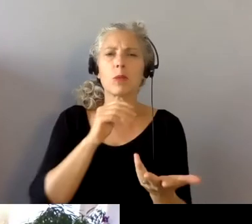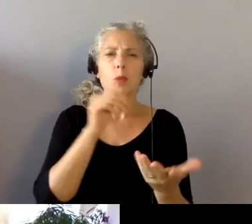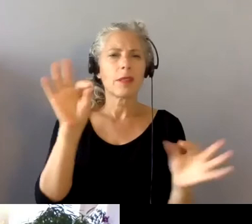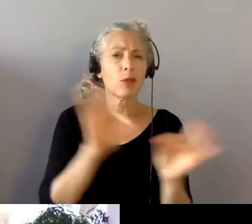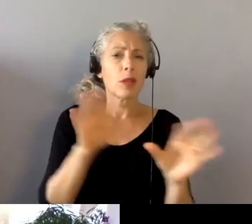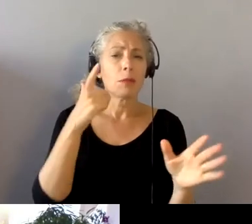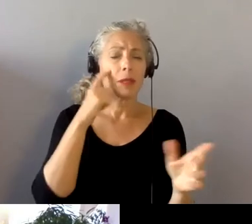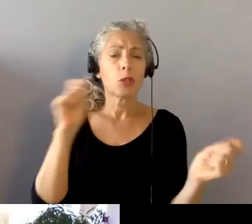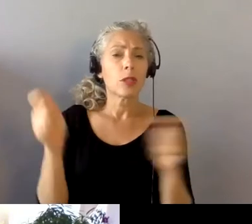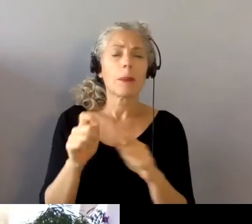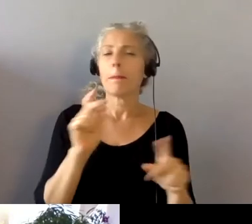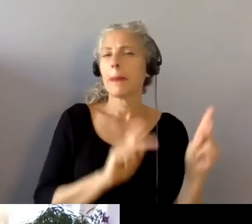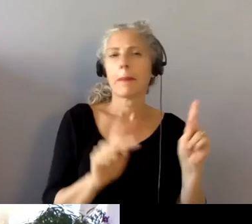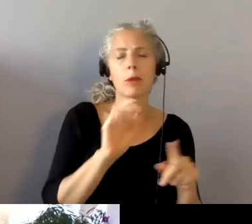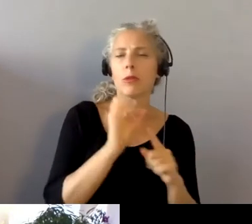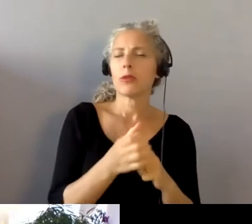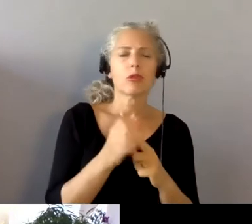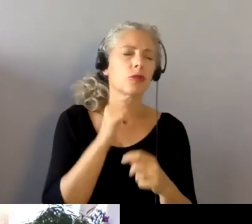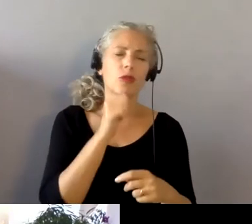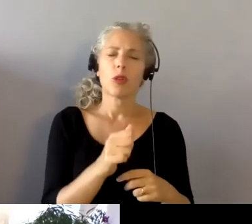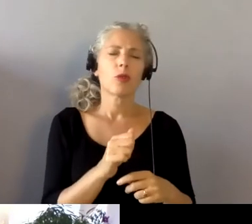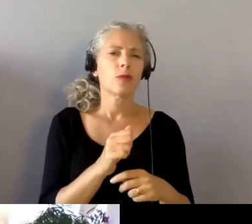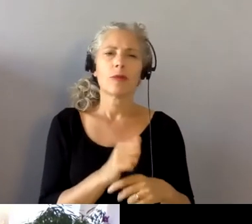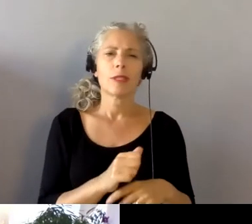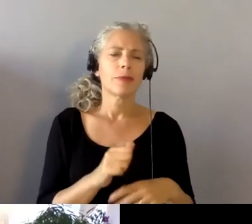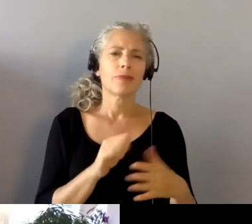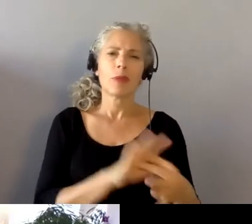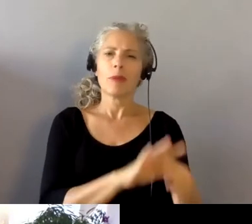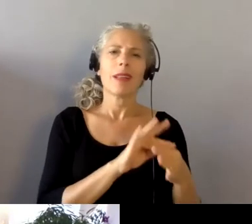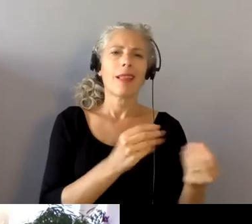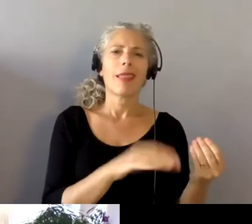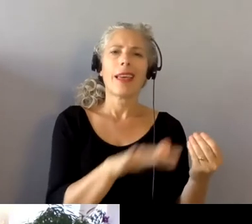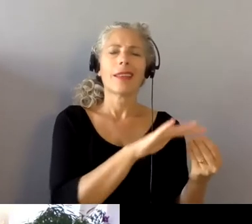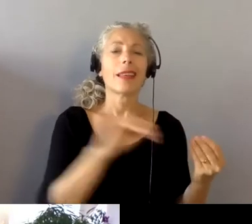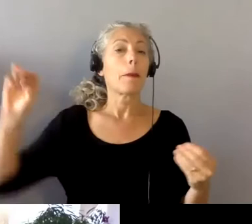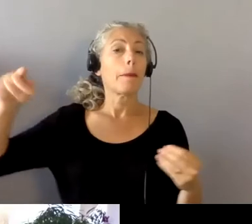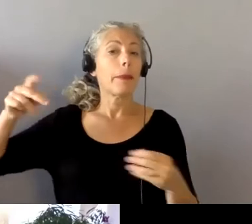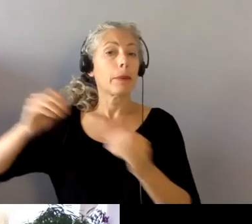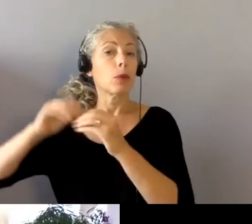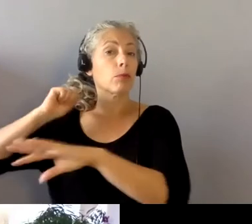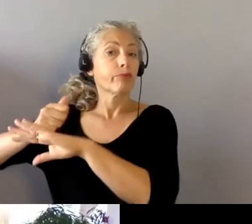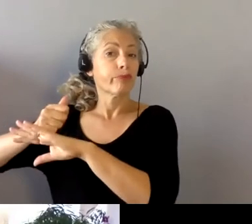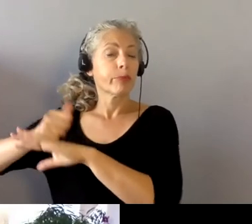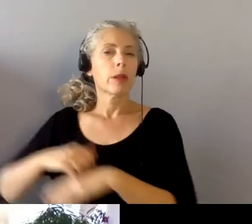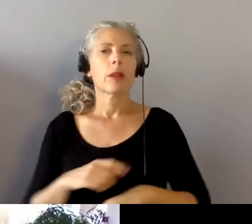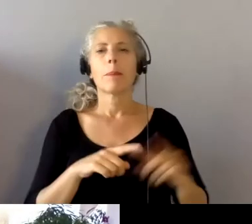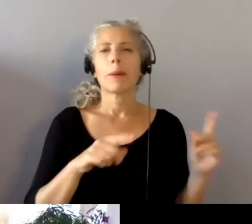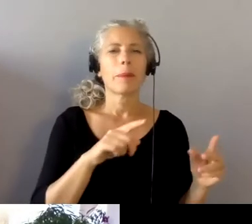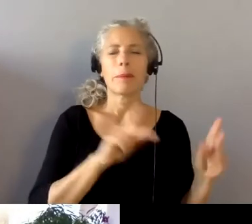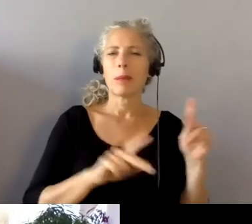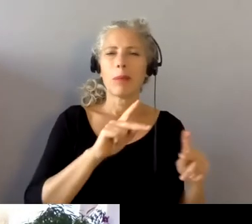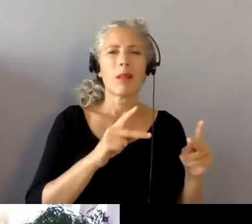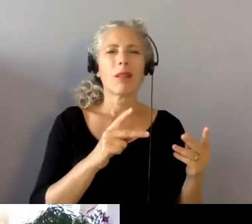people don't engage in land in the way that we understand maps to be. So for me, all of that was very, very